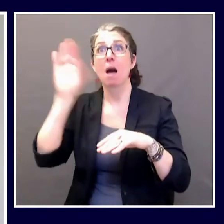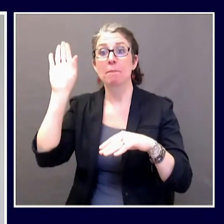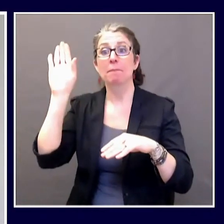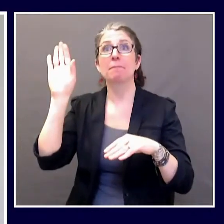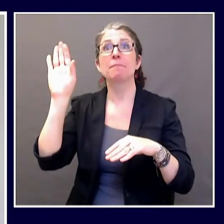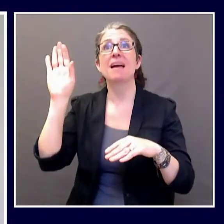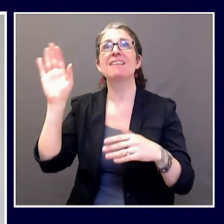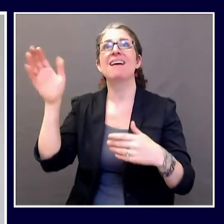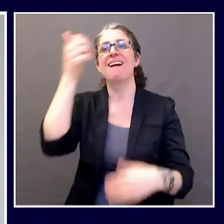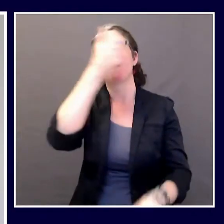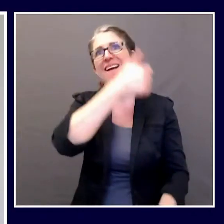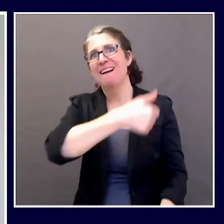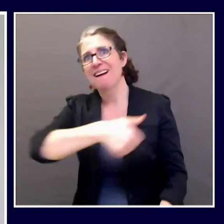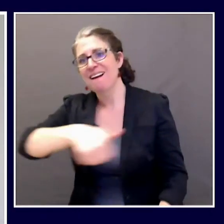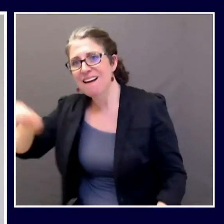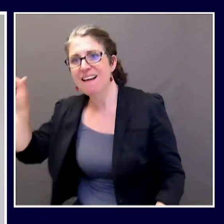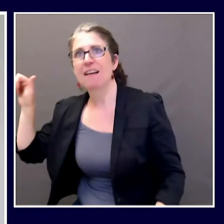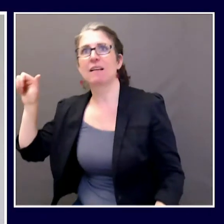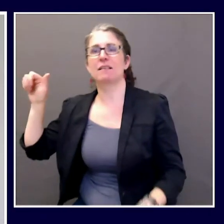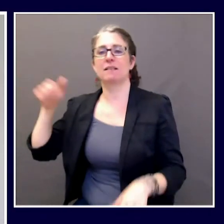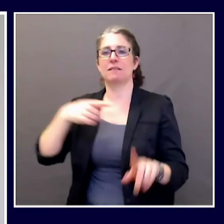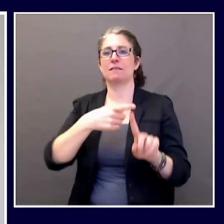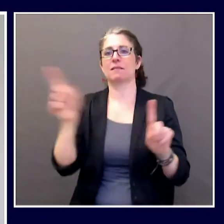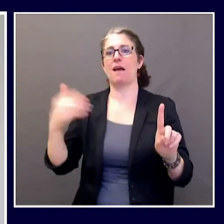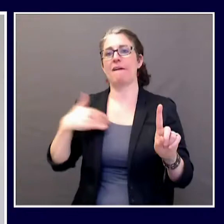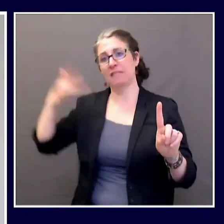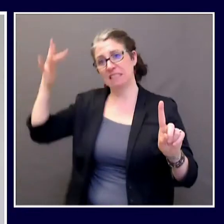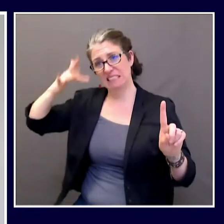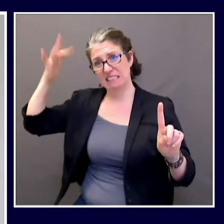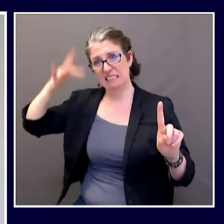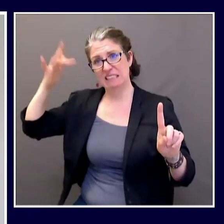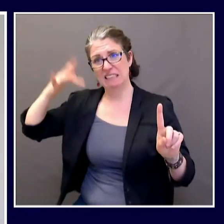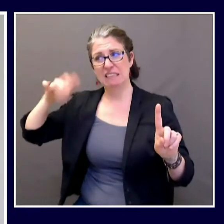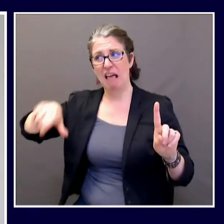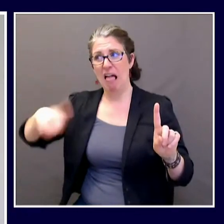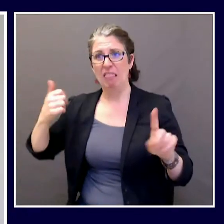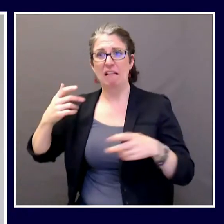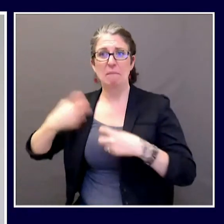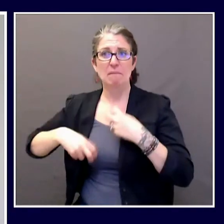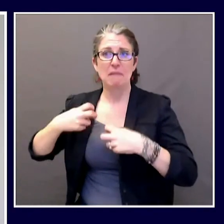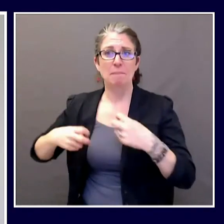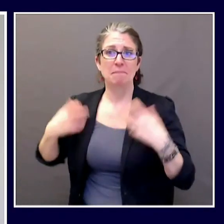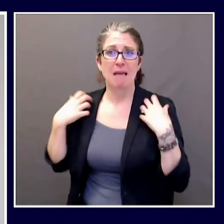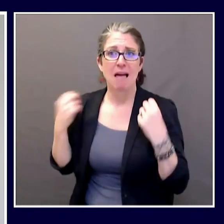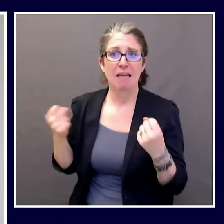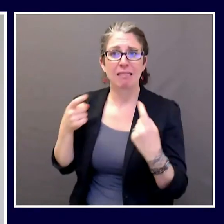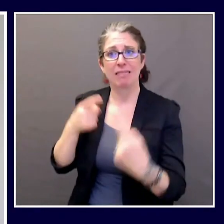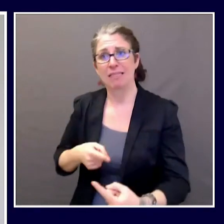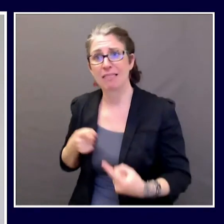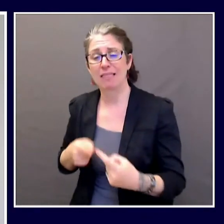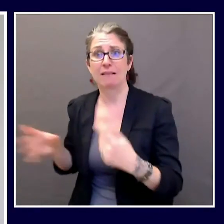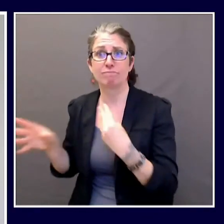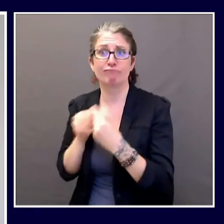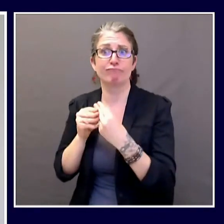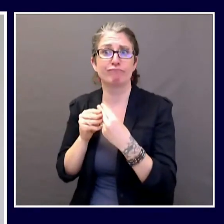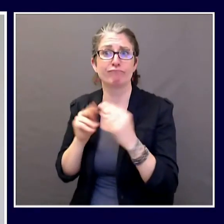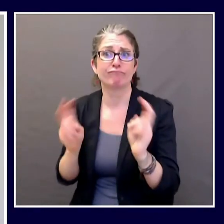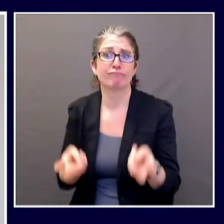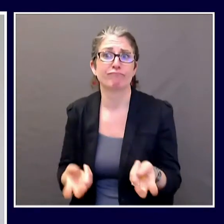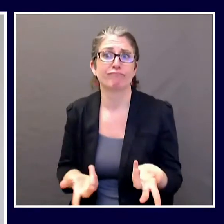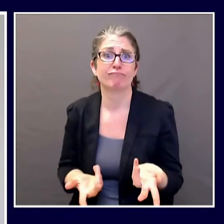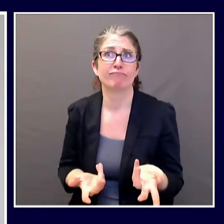of availability? Brian, I hear where you're coming from. At this time, we don't have any plans or any intentions to depart from